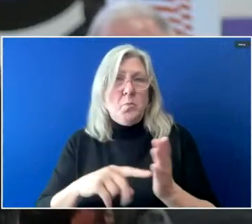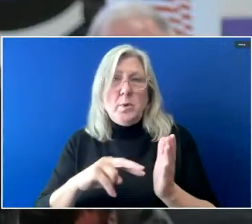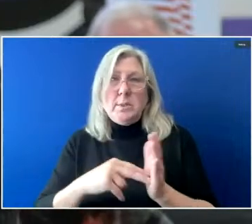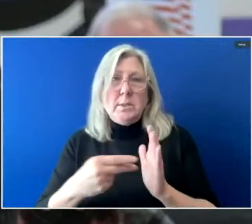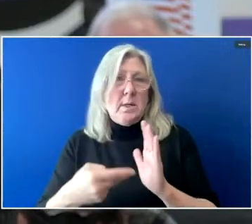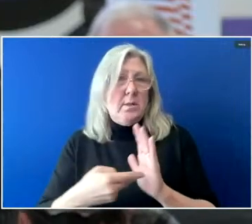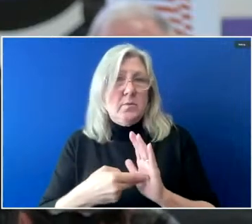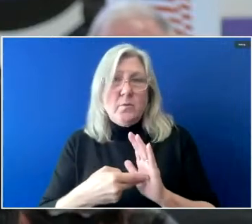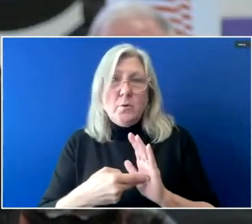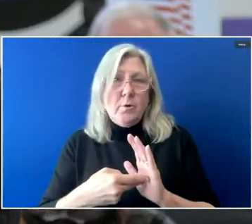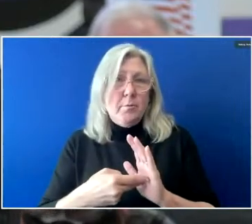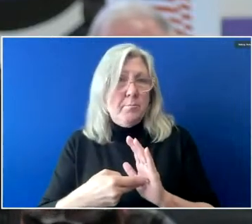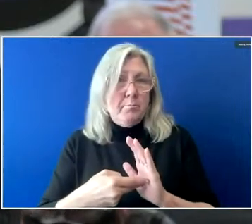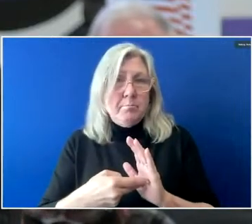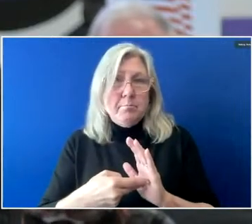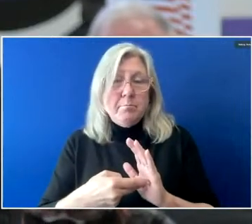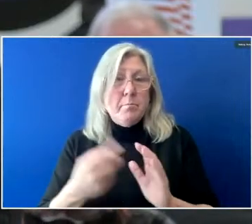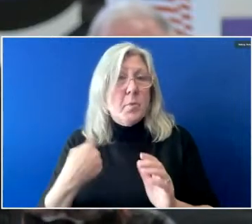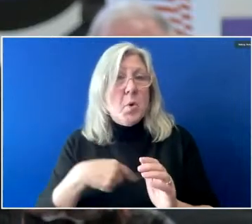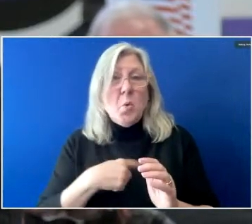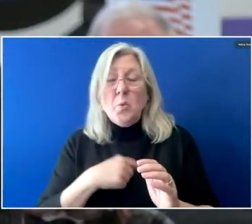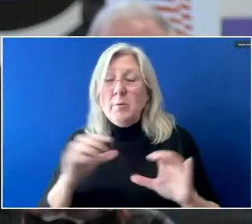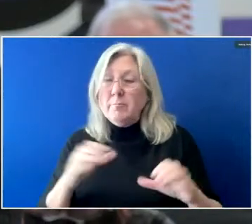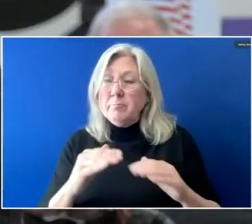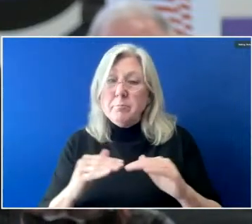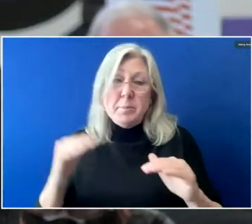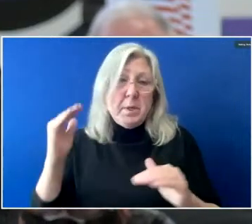for we've gone beyond